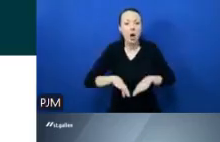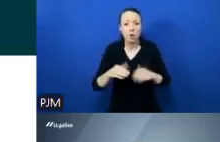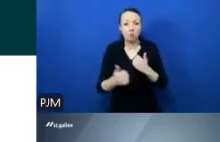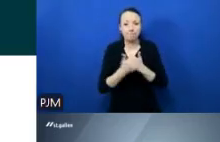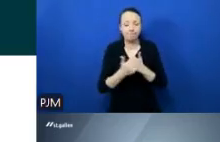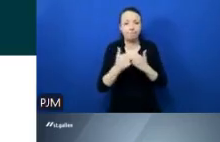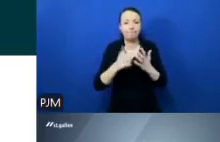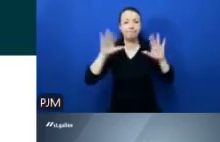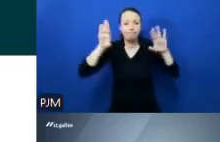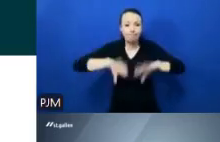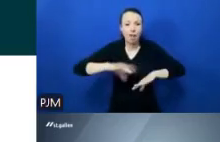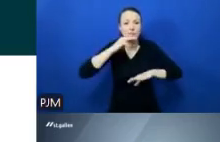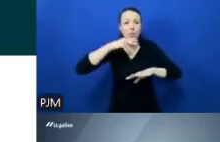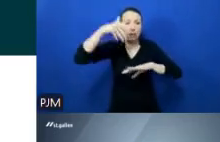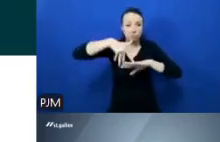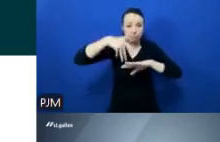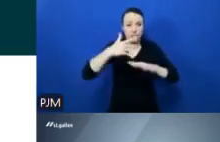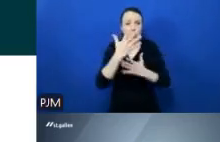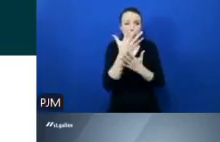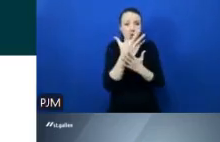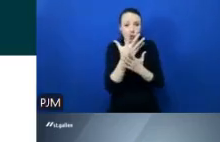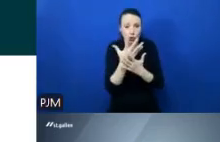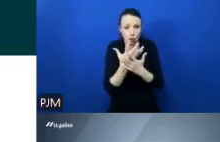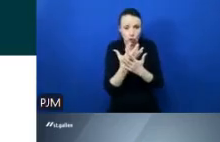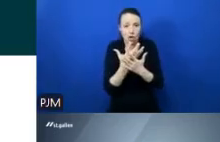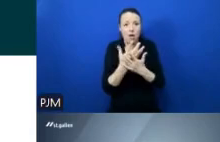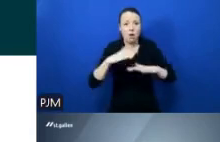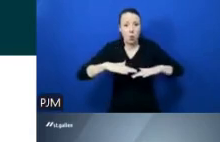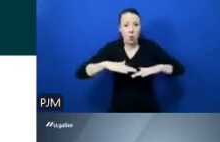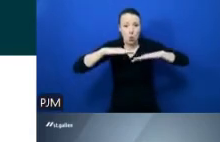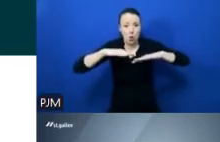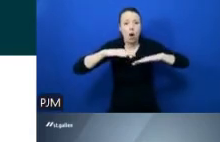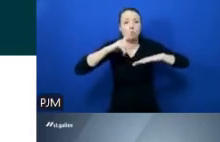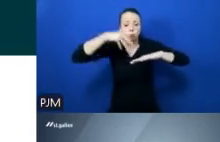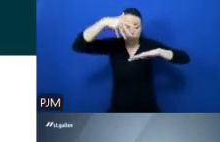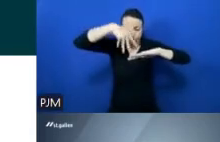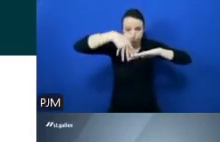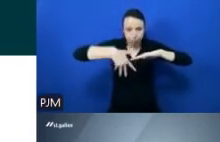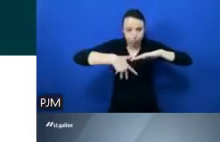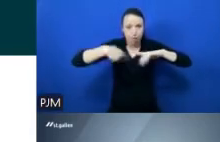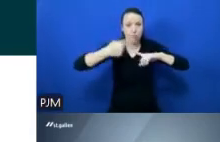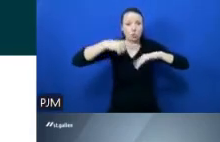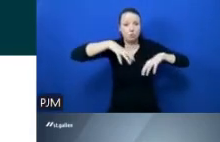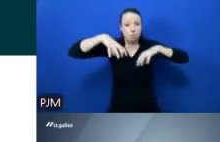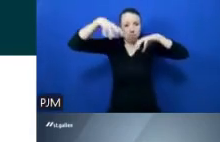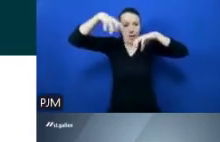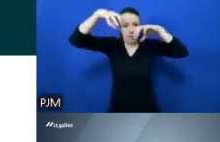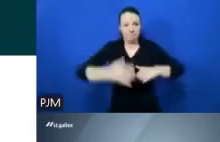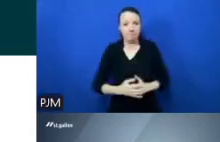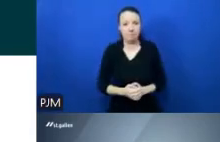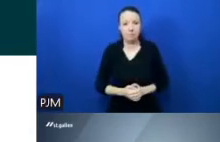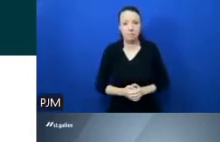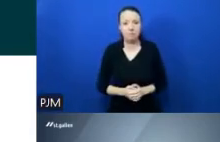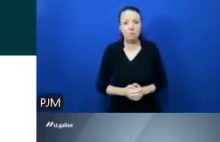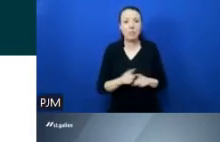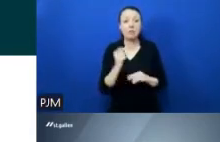infiltrating the water that can partially store the water and enable it to evaporate. As I have